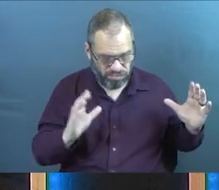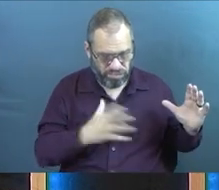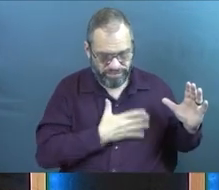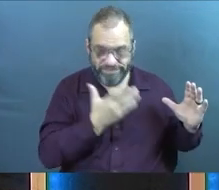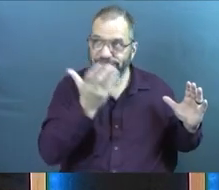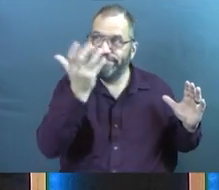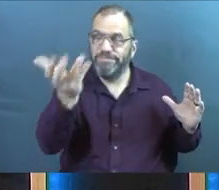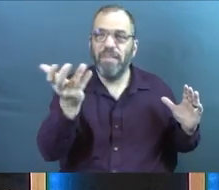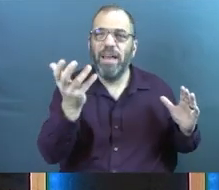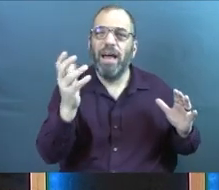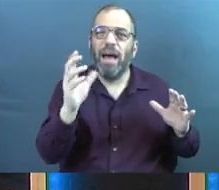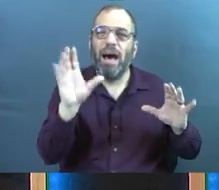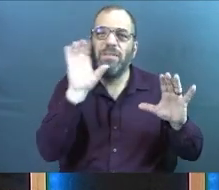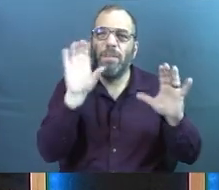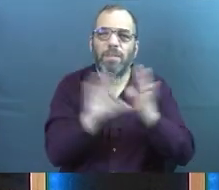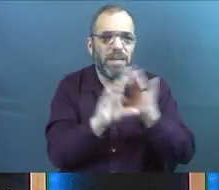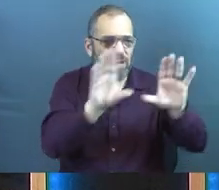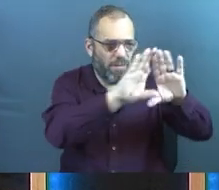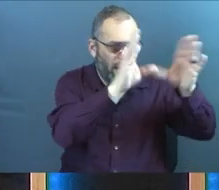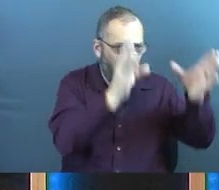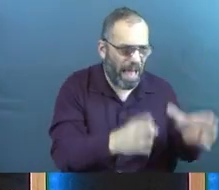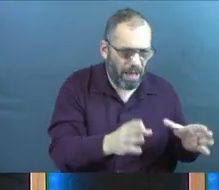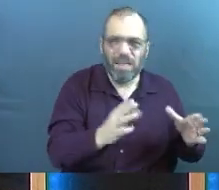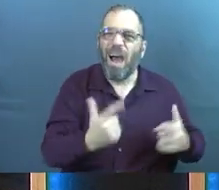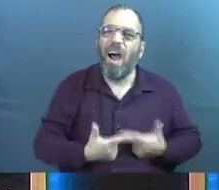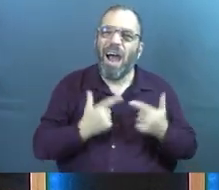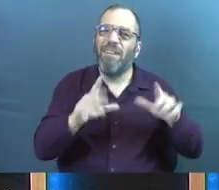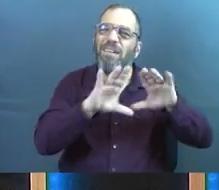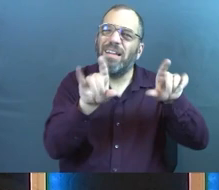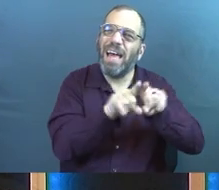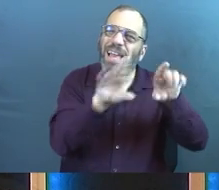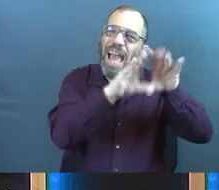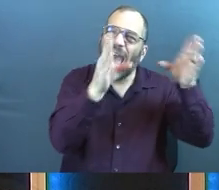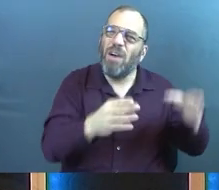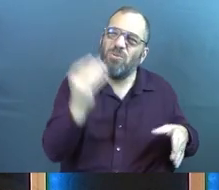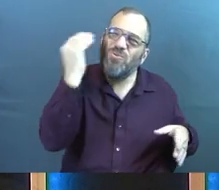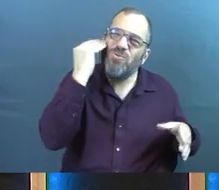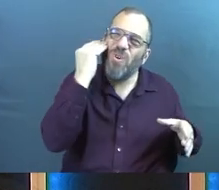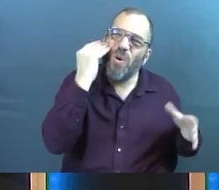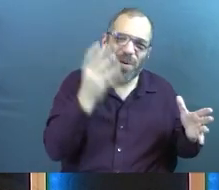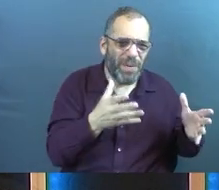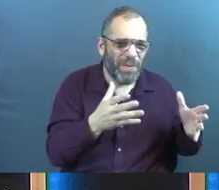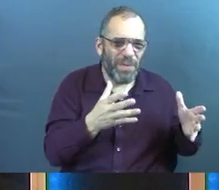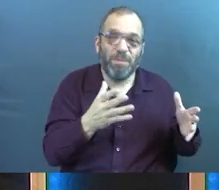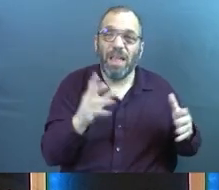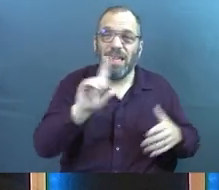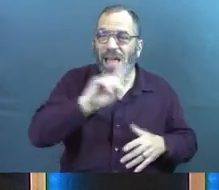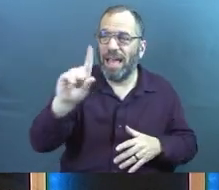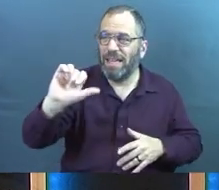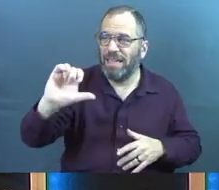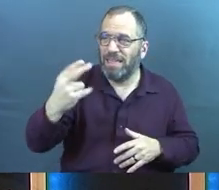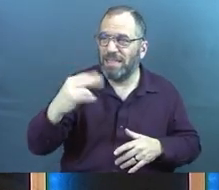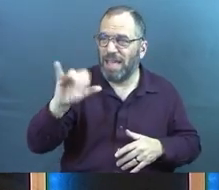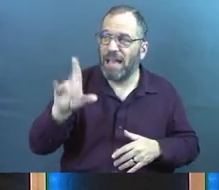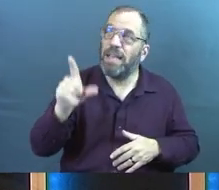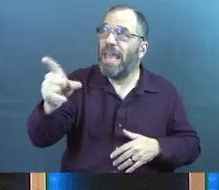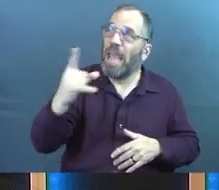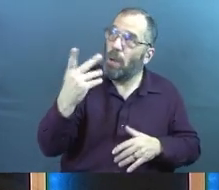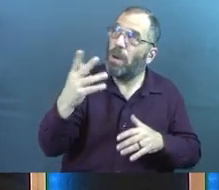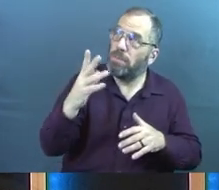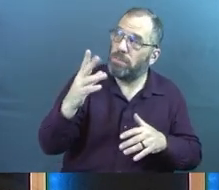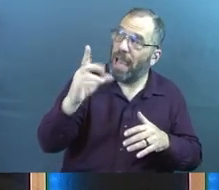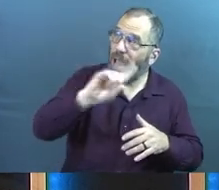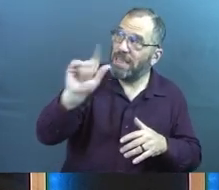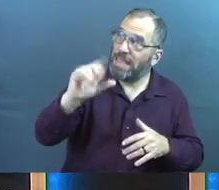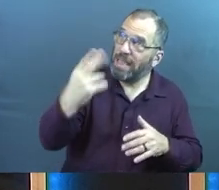before of our house and our life being like a house and you know, like Zacchaeus maybe. It's like Jesus is like, let me hang out. And